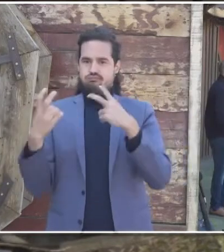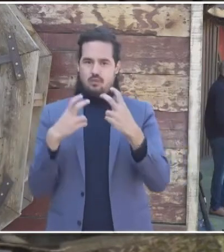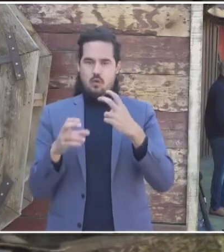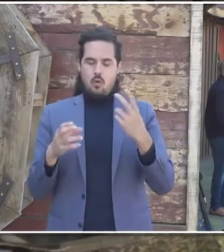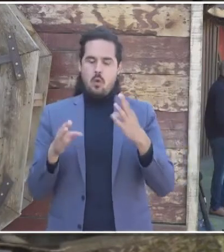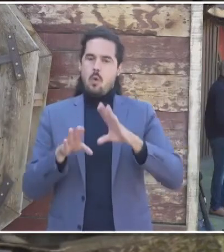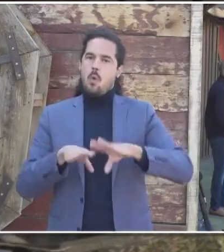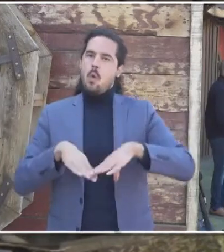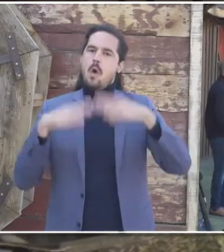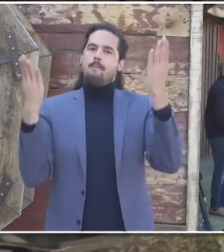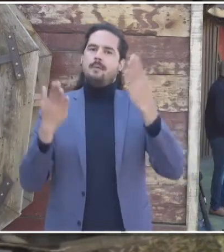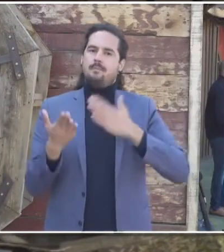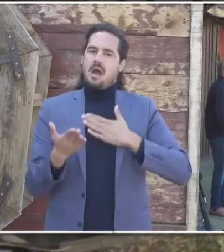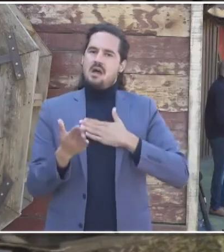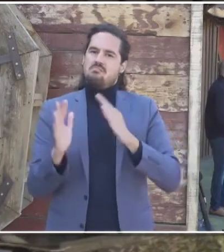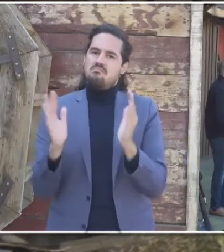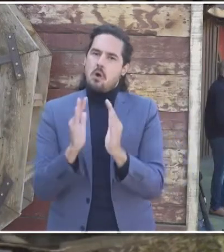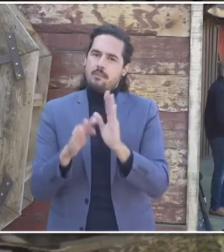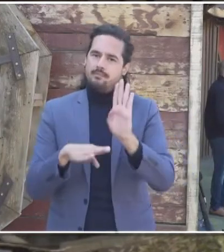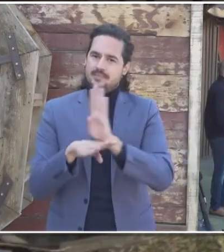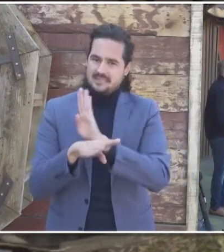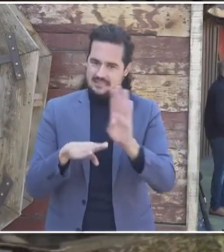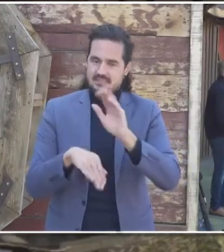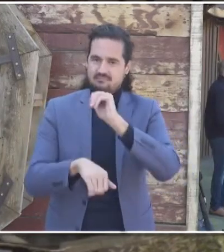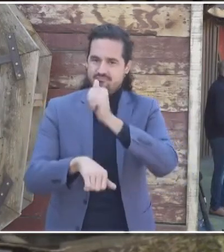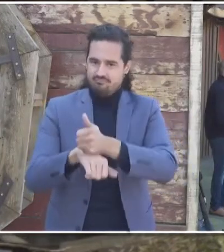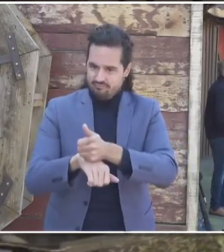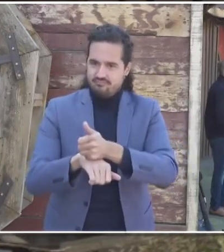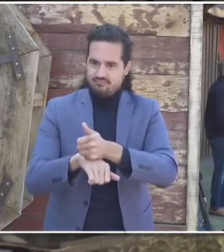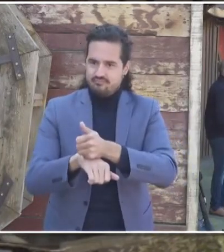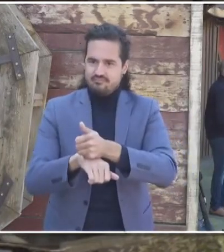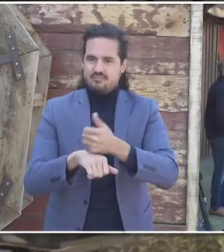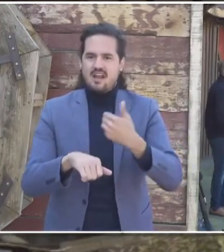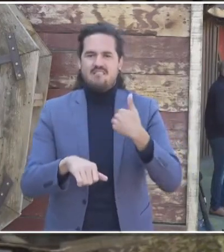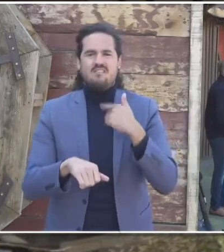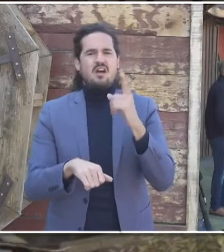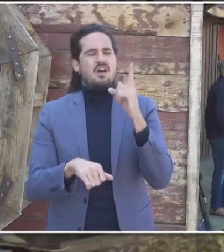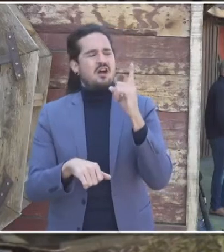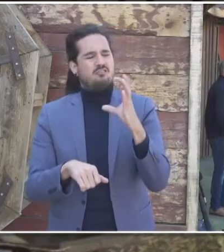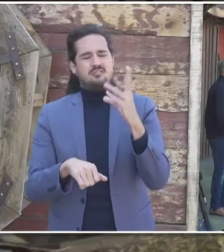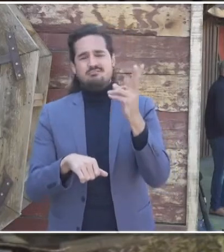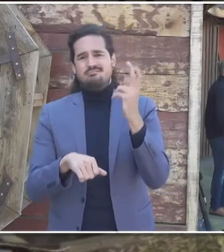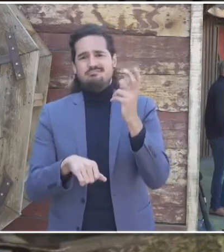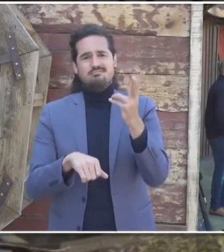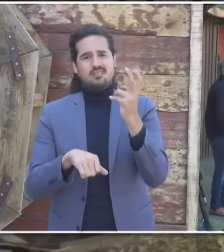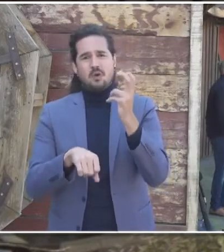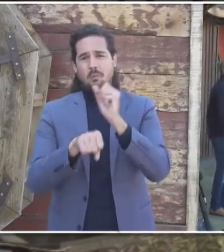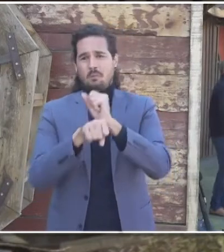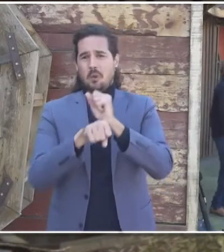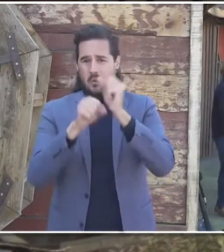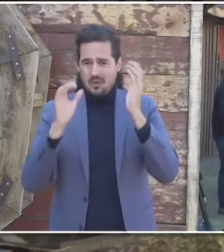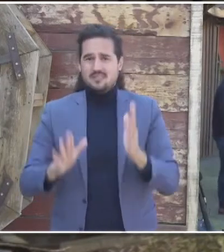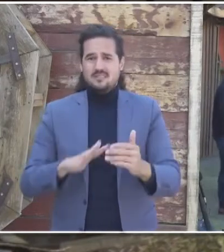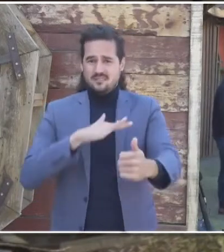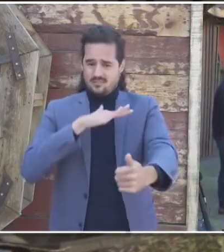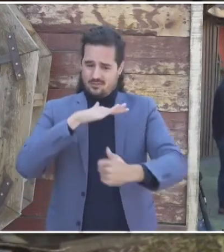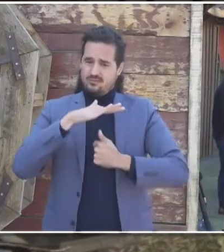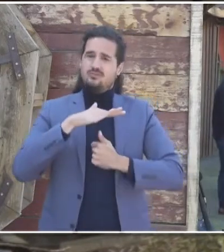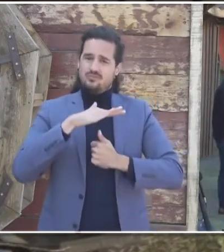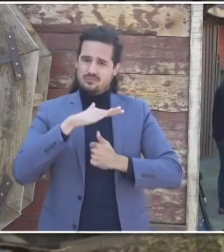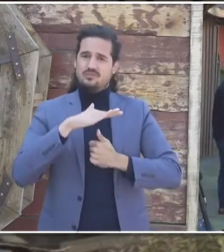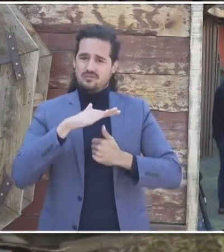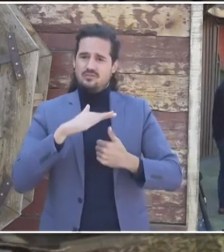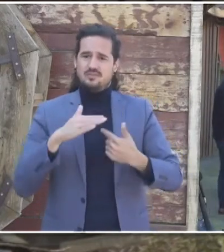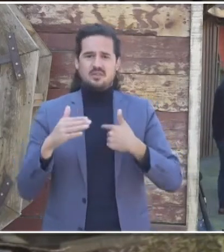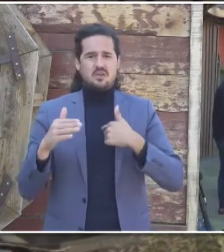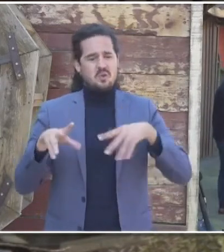20 businesses up and down the state of California, hundreds of employees. I don't say that to impress you or anybody, but to impress upon you my passion, my respect,